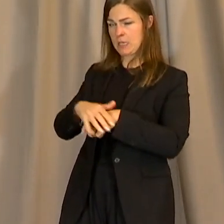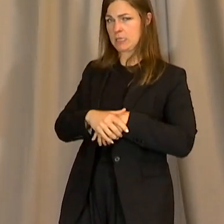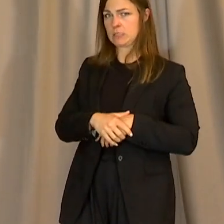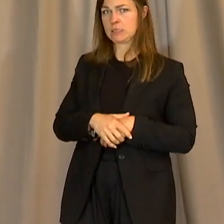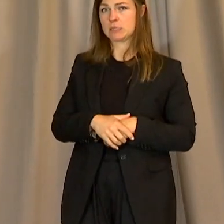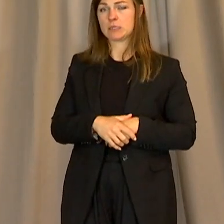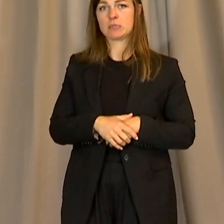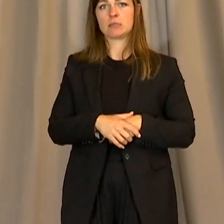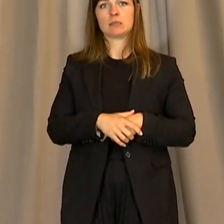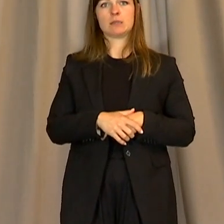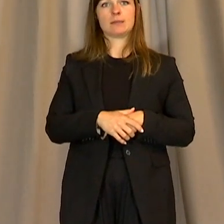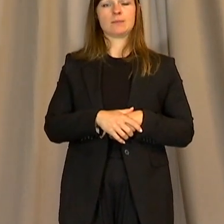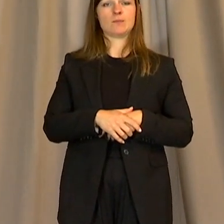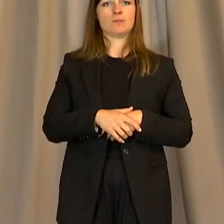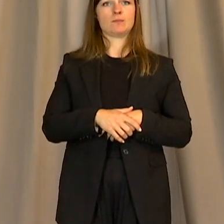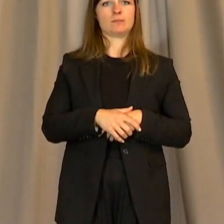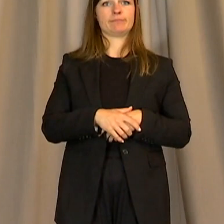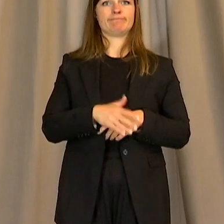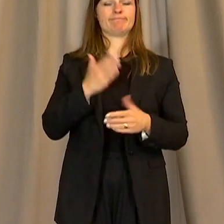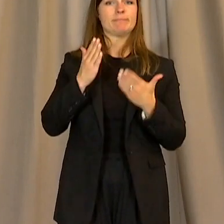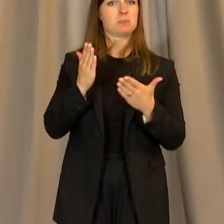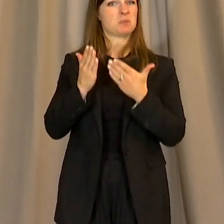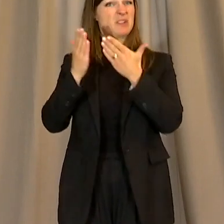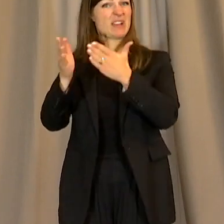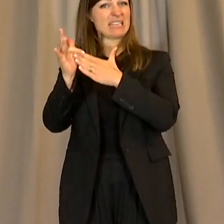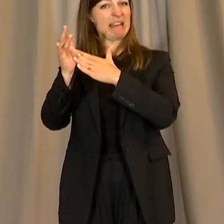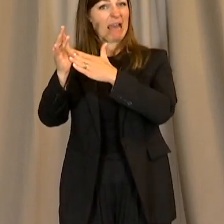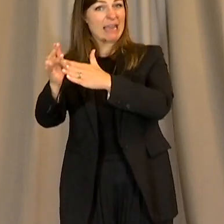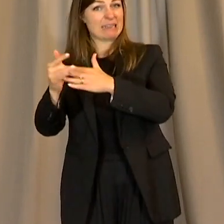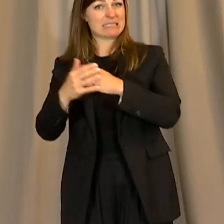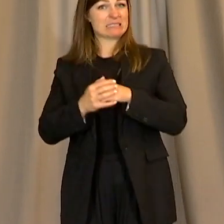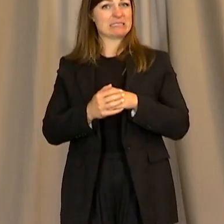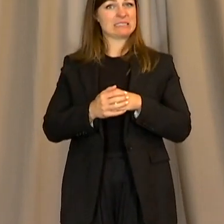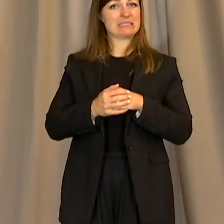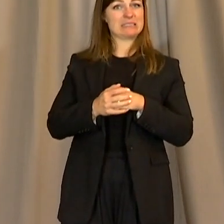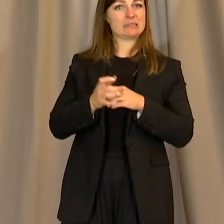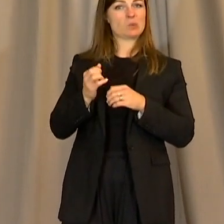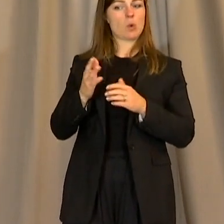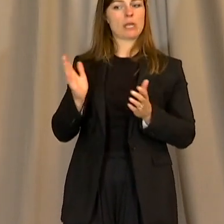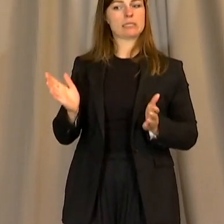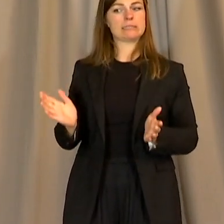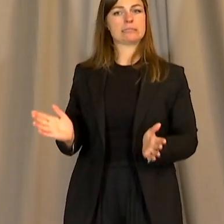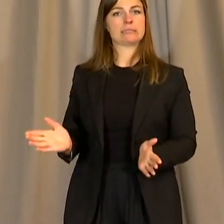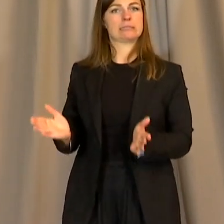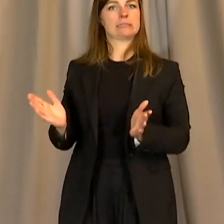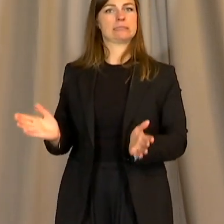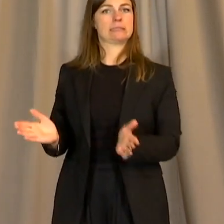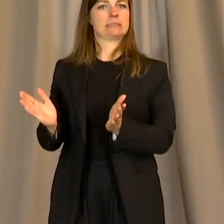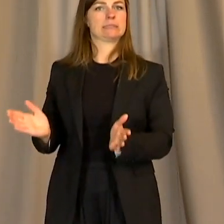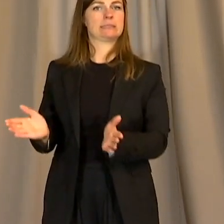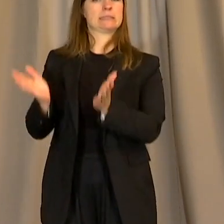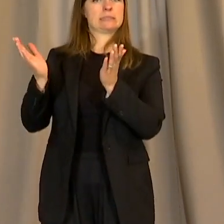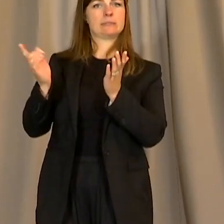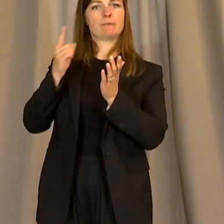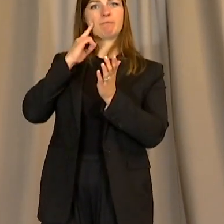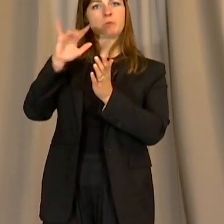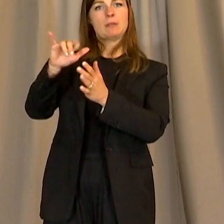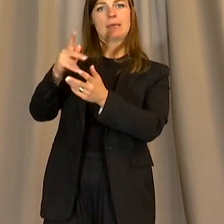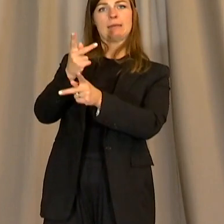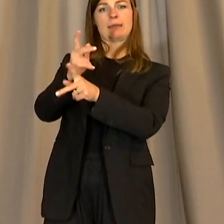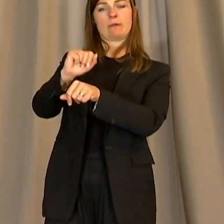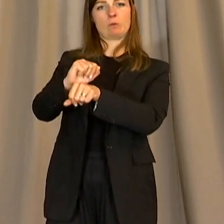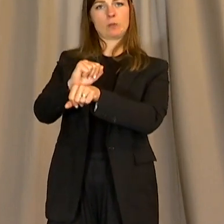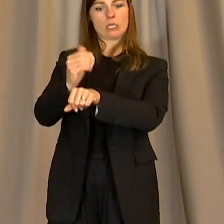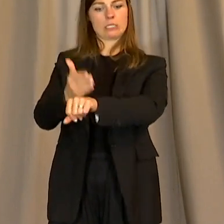provide some direction and guidance, or kind of push folks into that work when